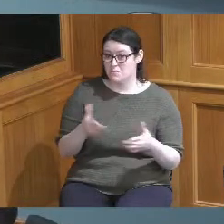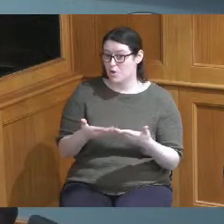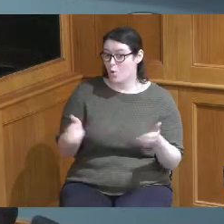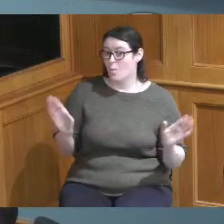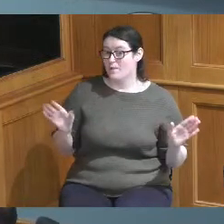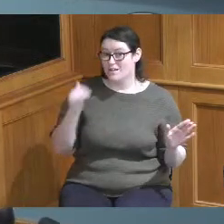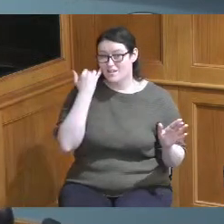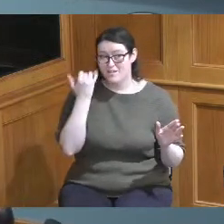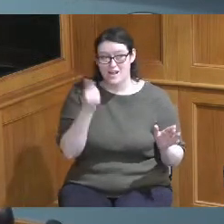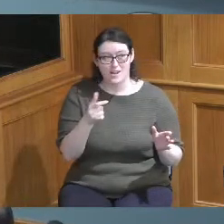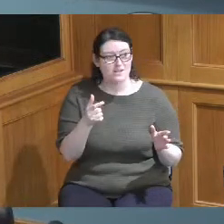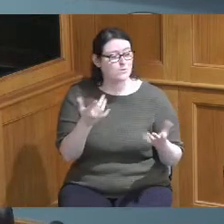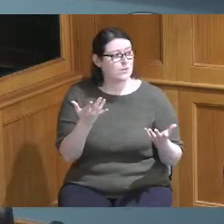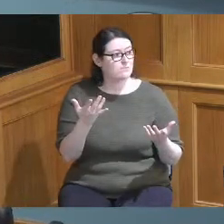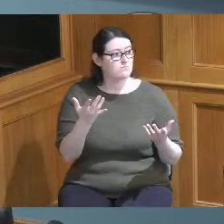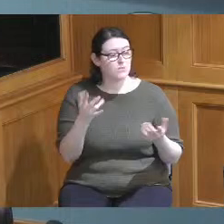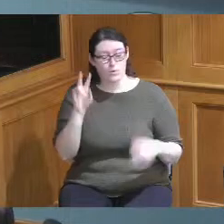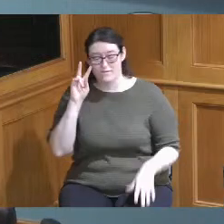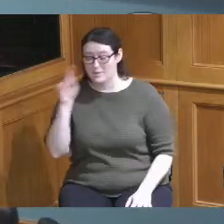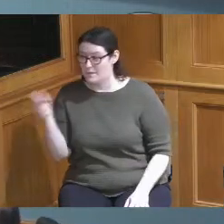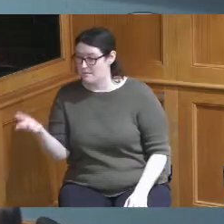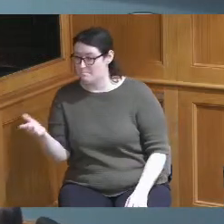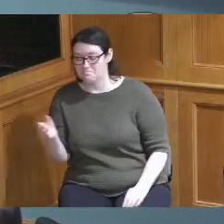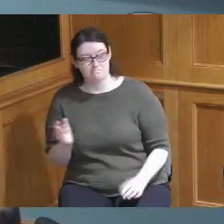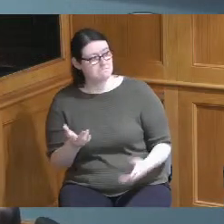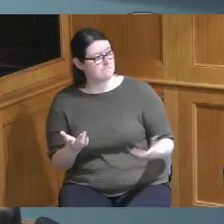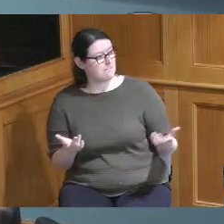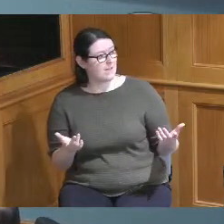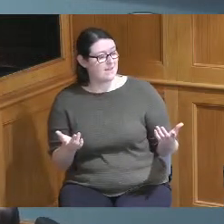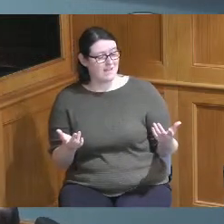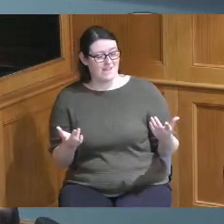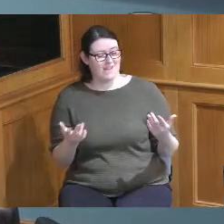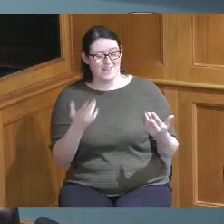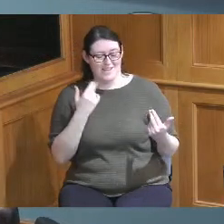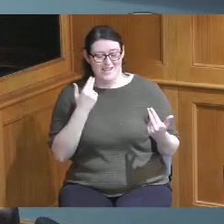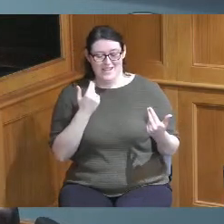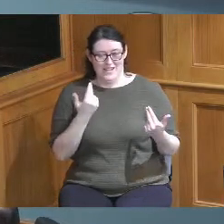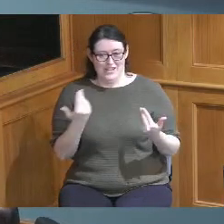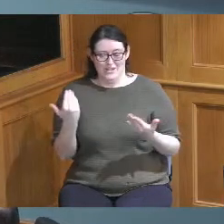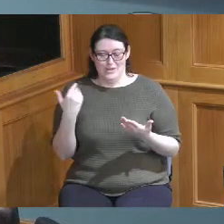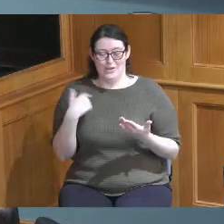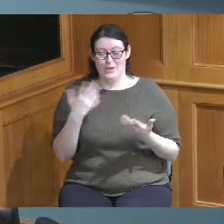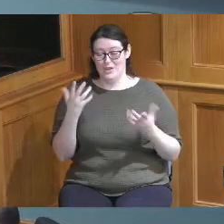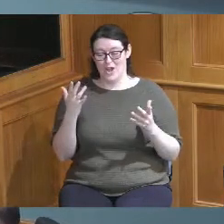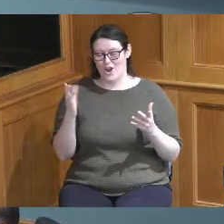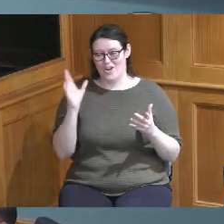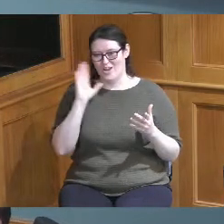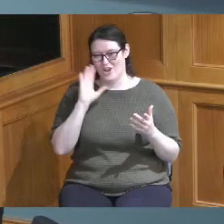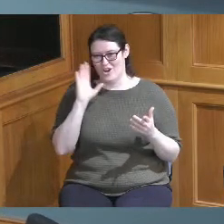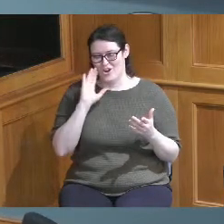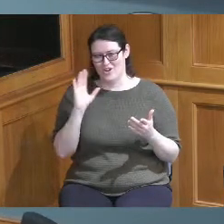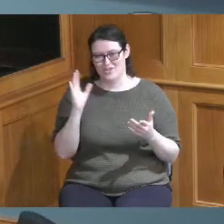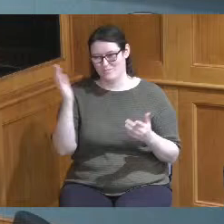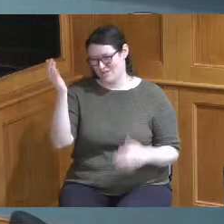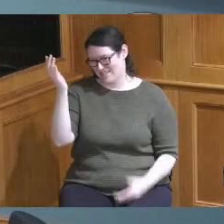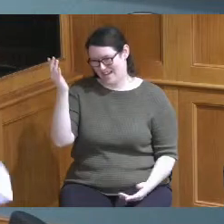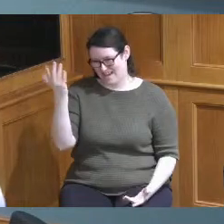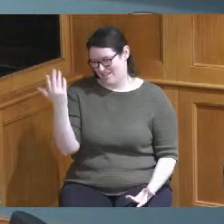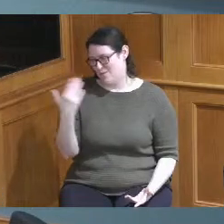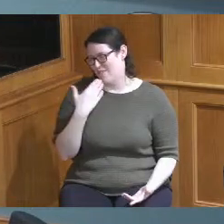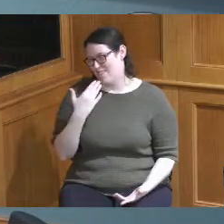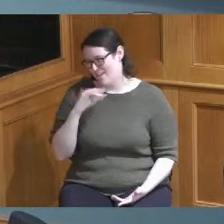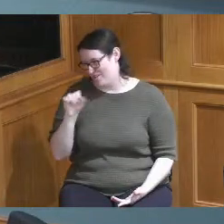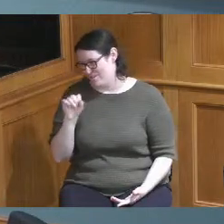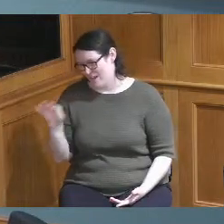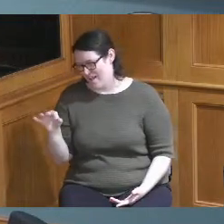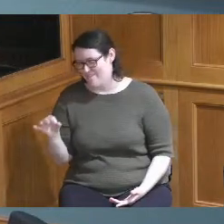for Vice President Treehouse. No, it's just a repeat of what we already had presented, so I appreciate that, Jeff.